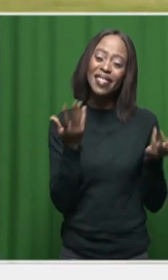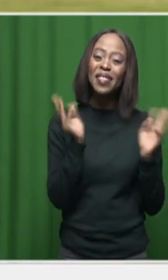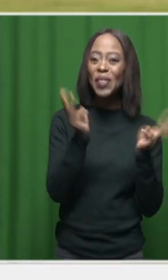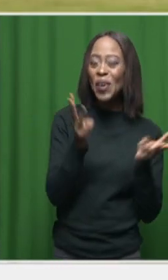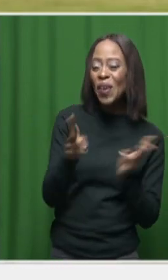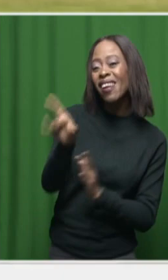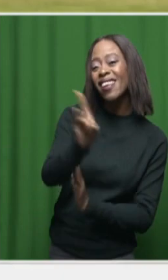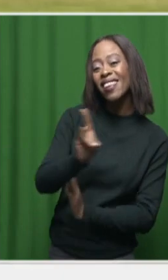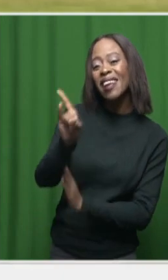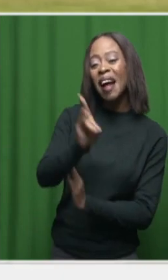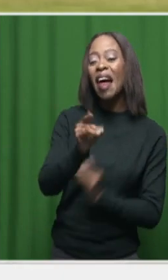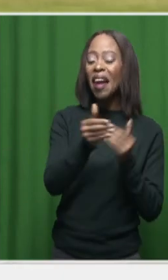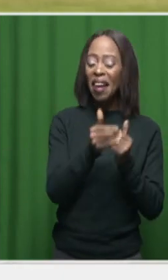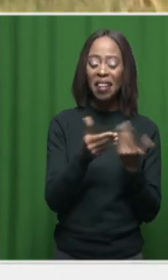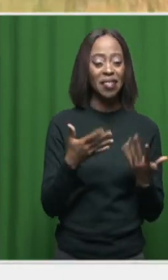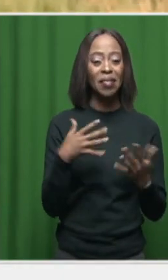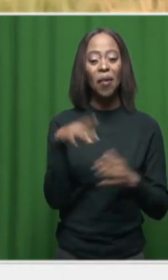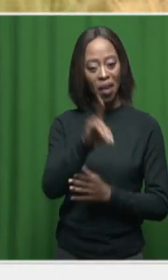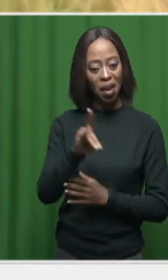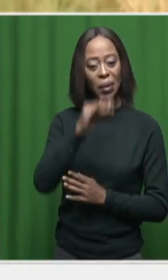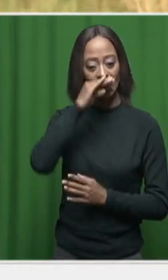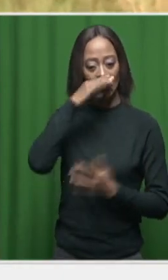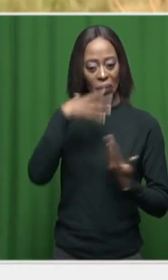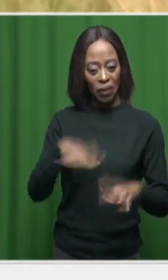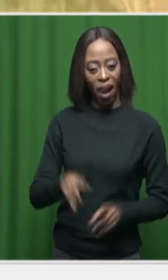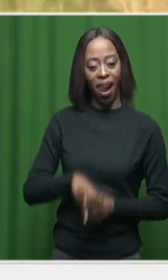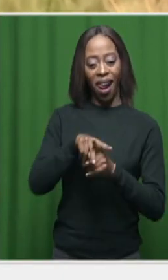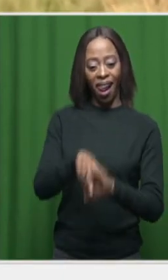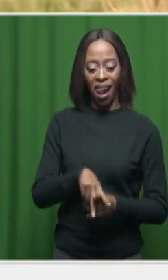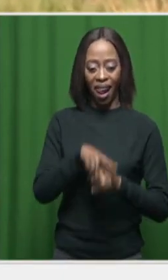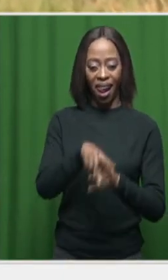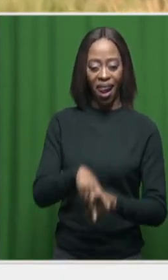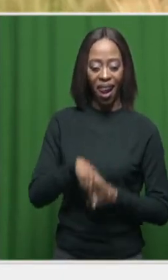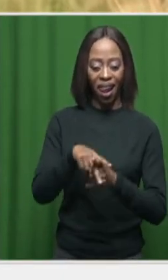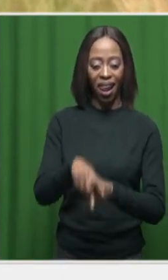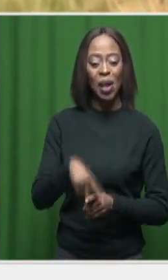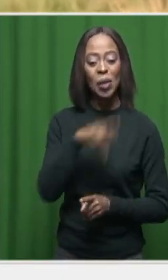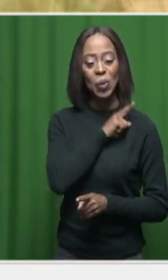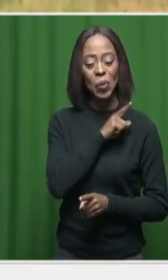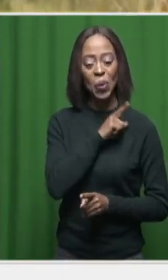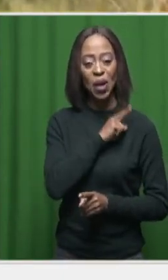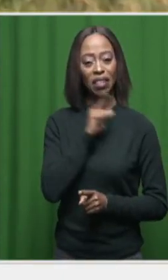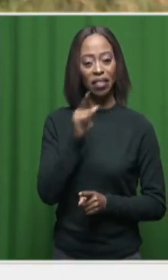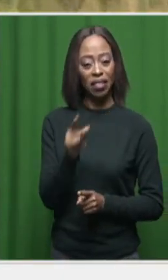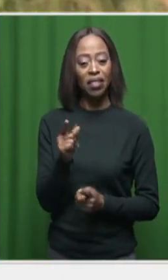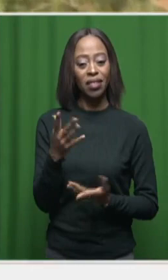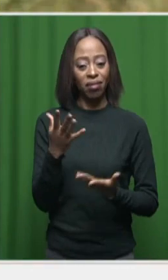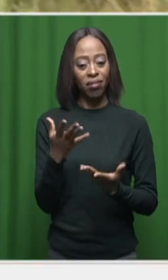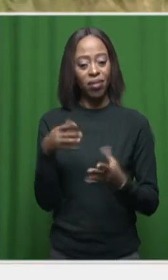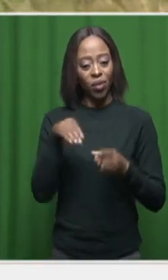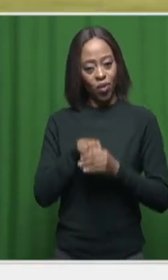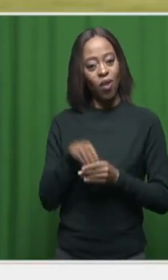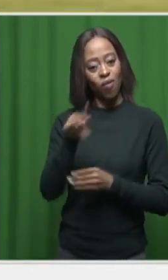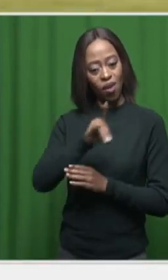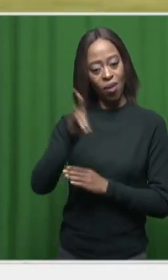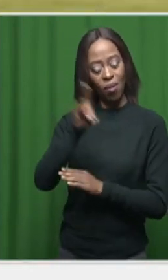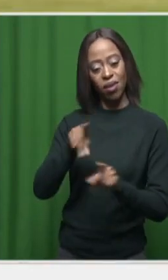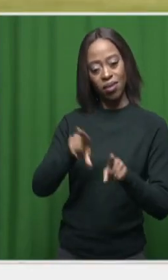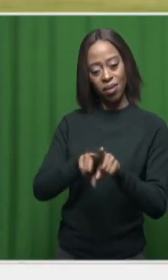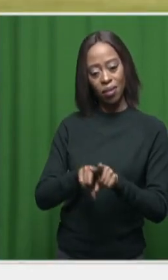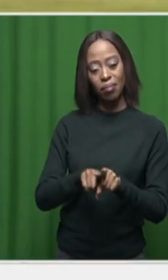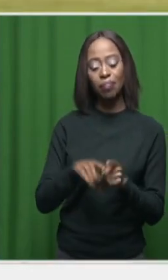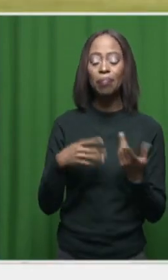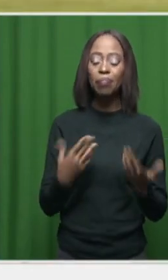watching animals too close. So animals are used to the horses because the horses are part of the animals also. And